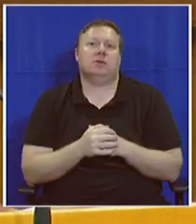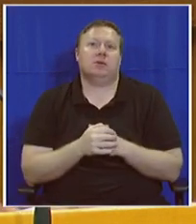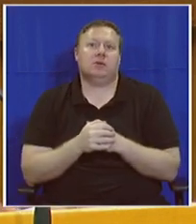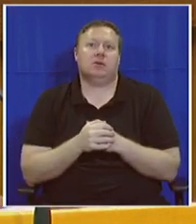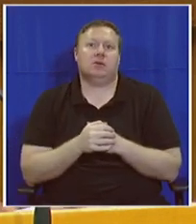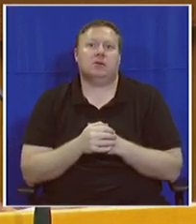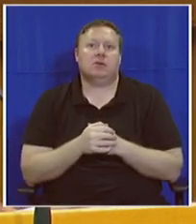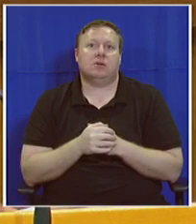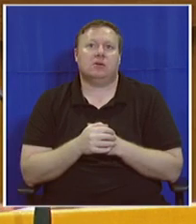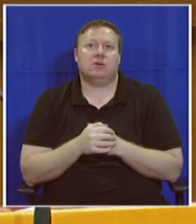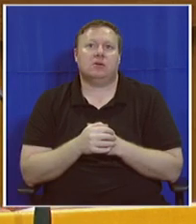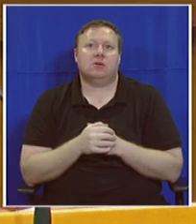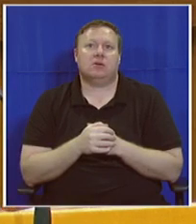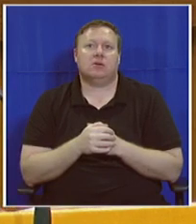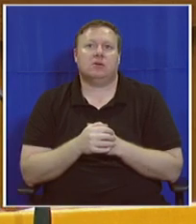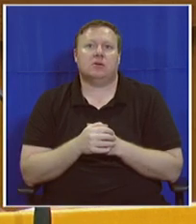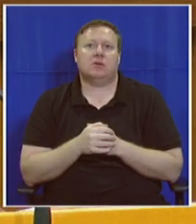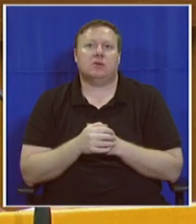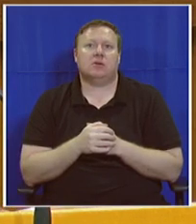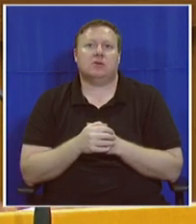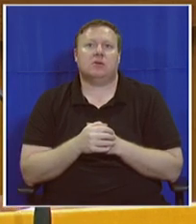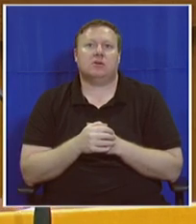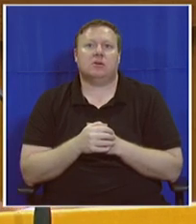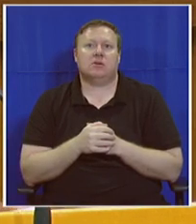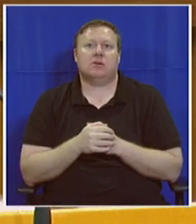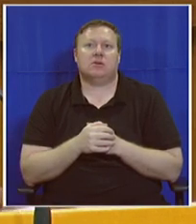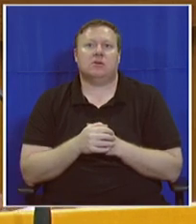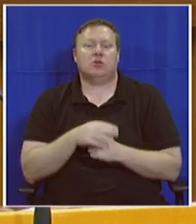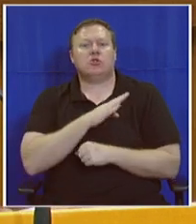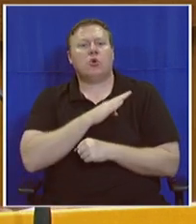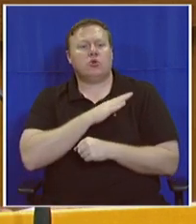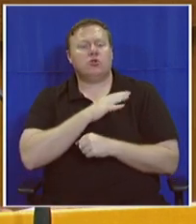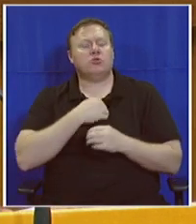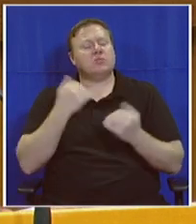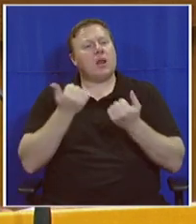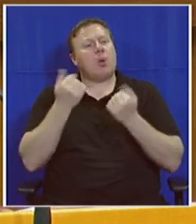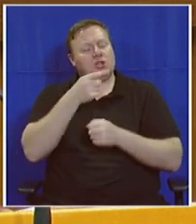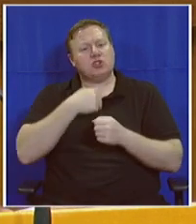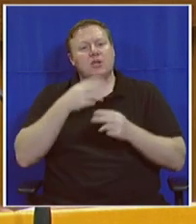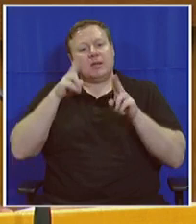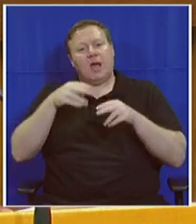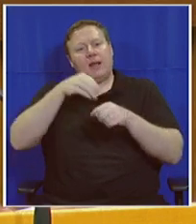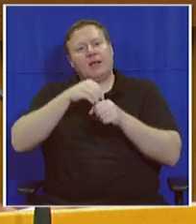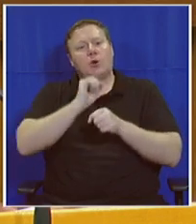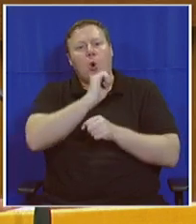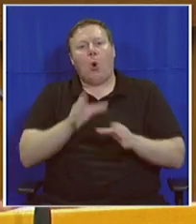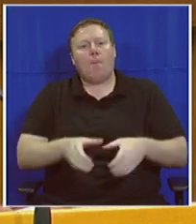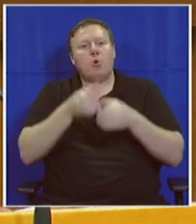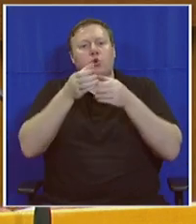soldier, we must celebrate that she died in her boots. She left us too